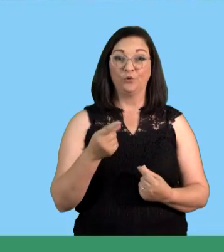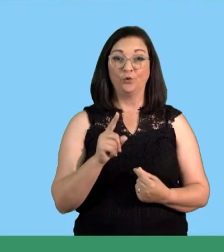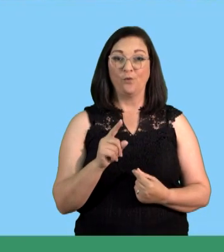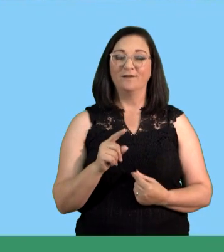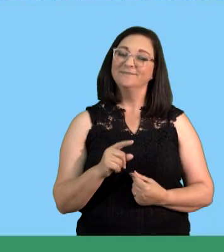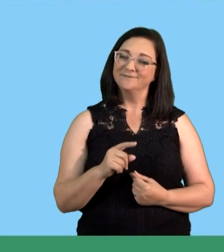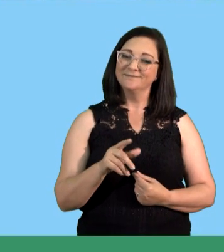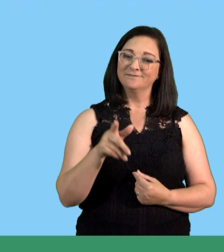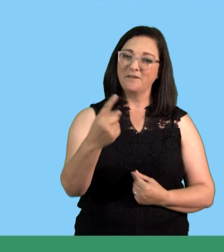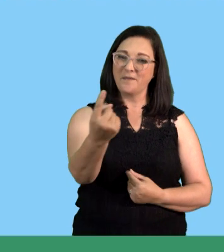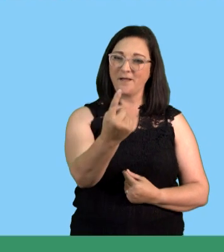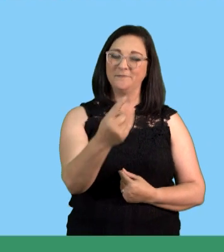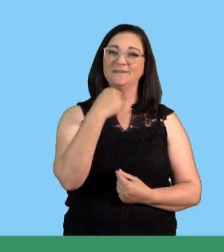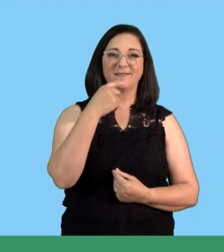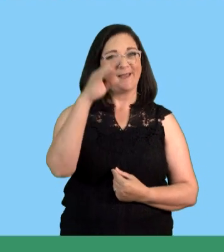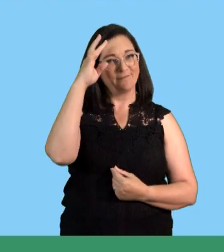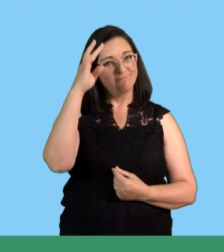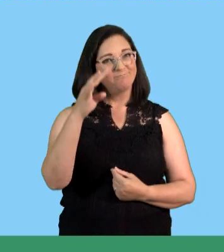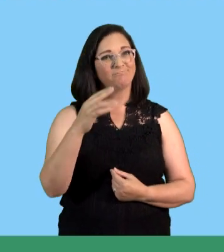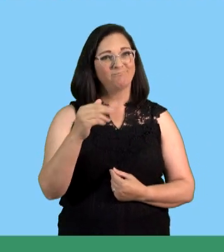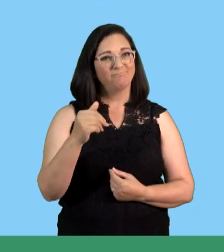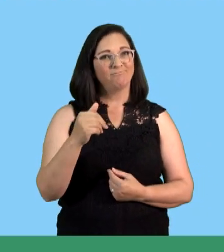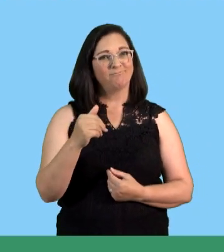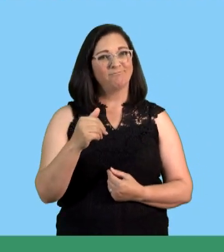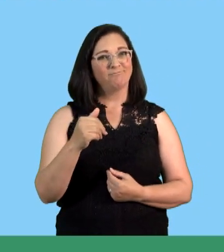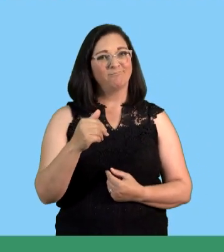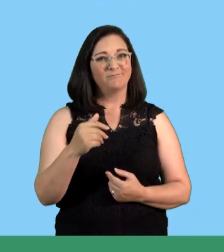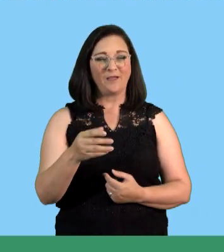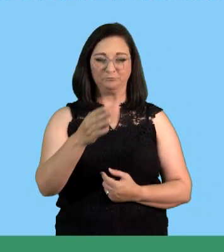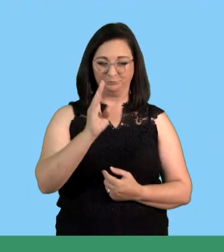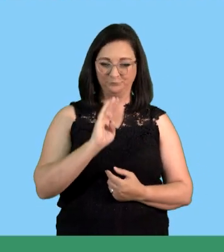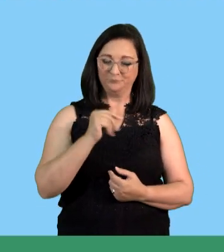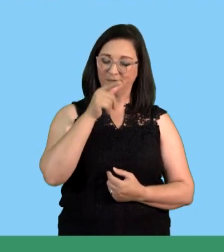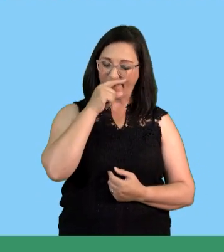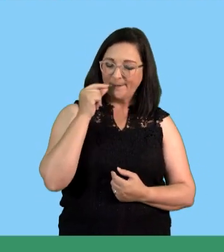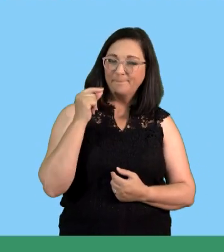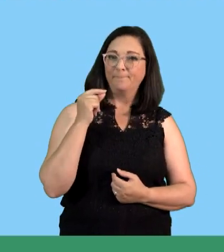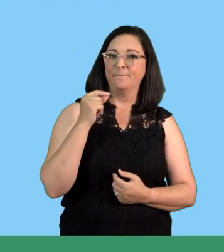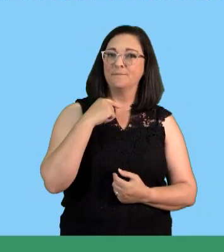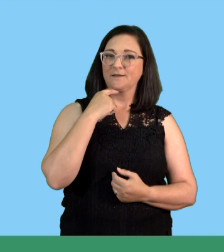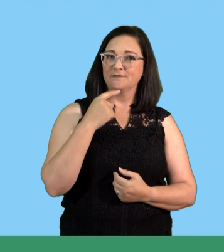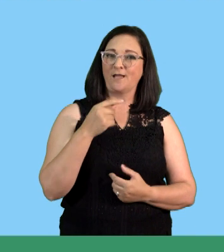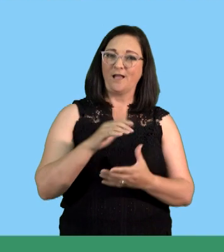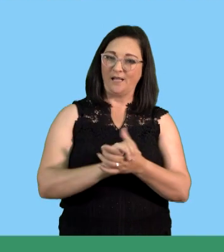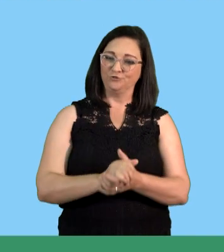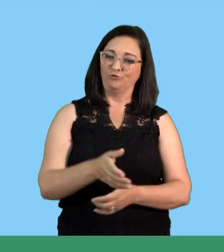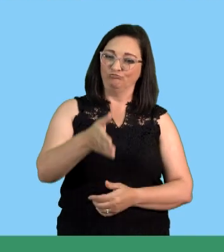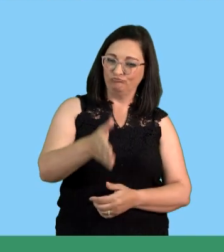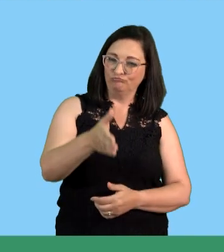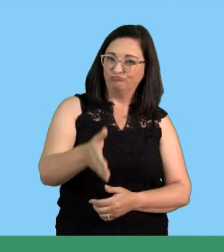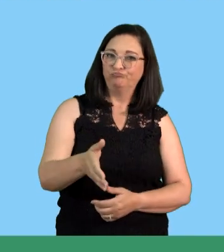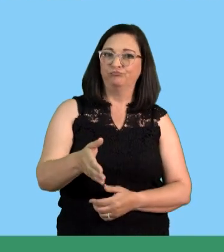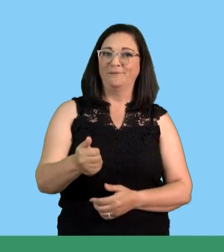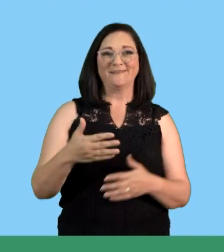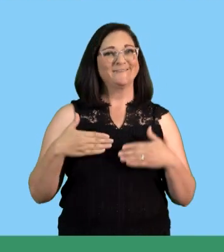to greet the interviewer by name. You greet me by name with a solid handshake